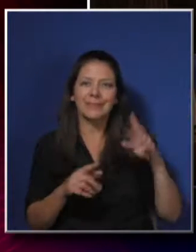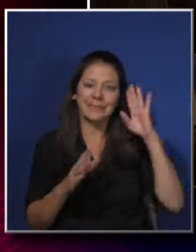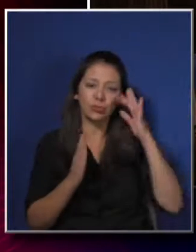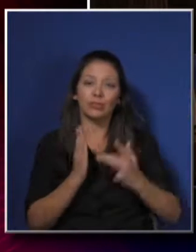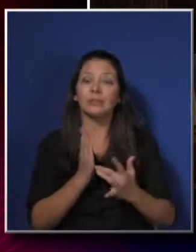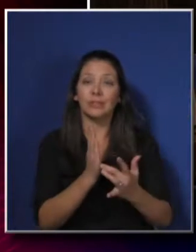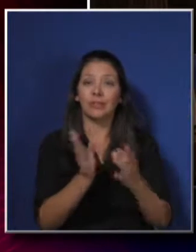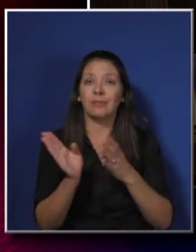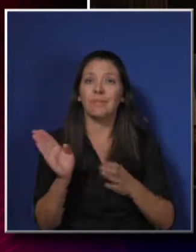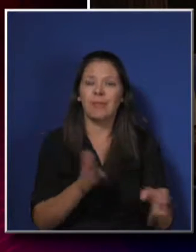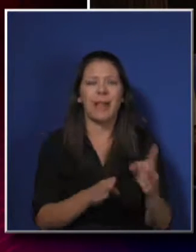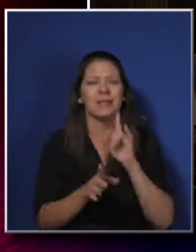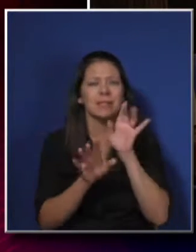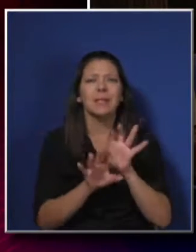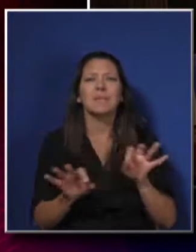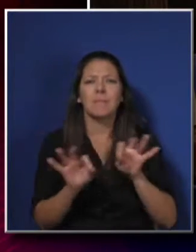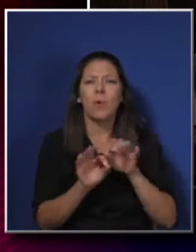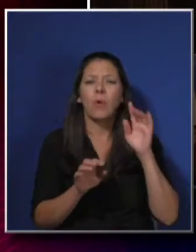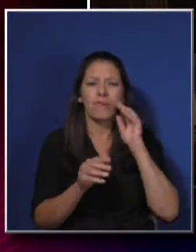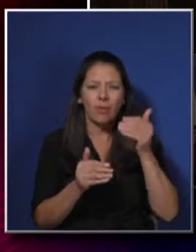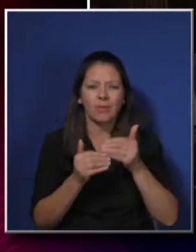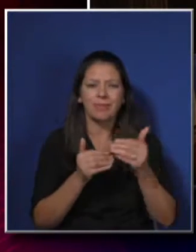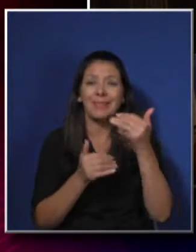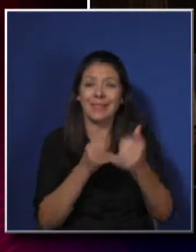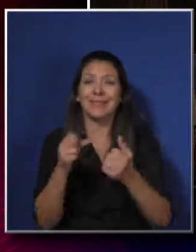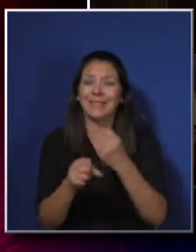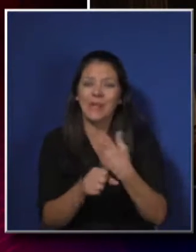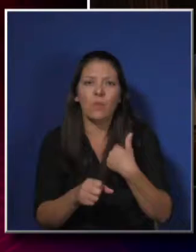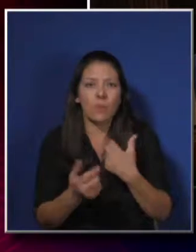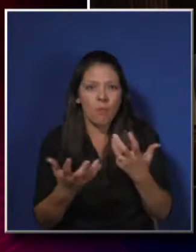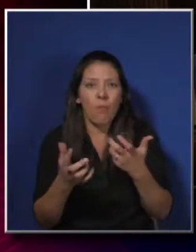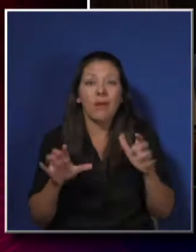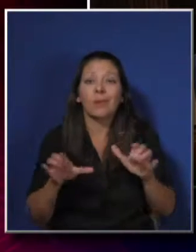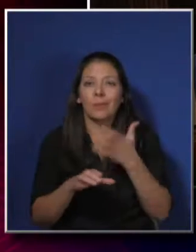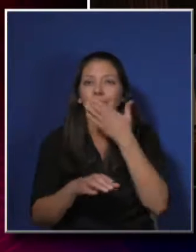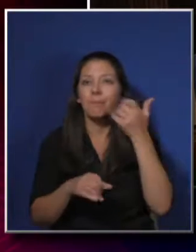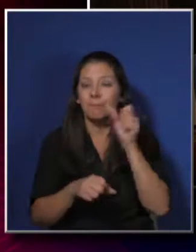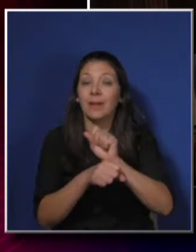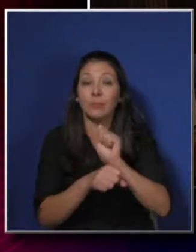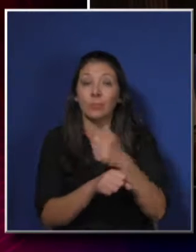very important in the upcoming year, and we want to do the best job we can on it.